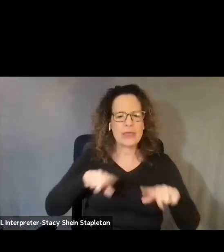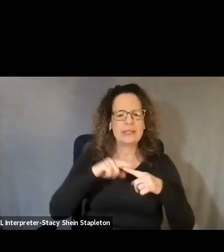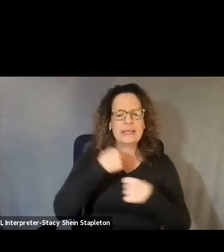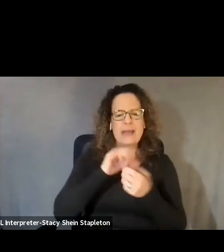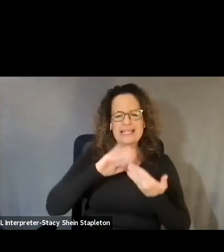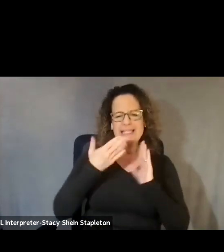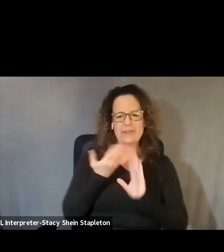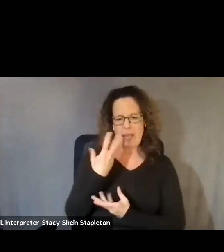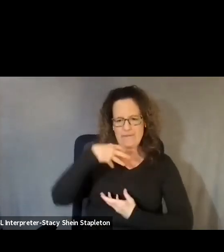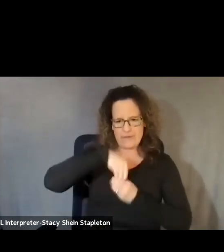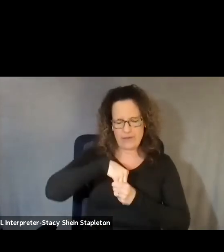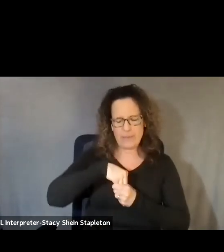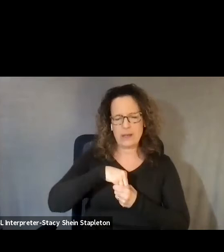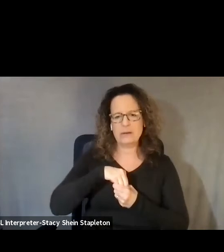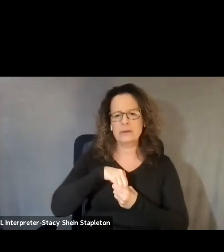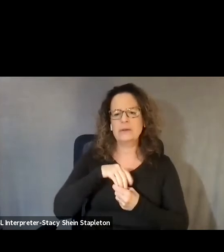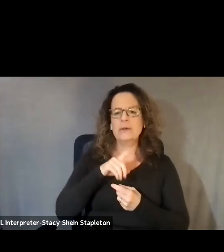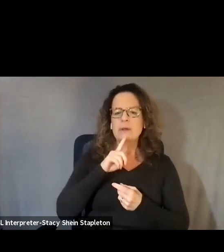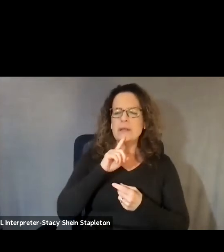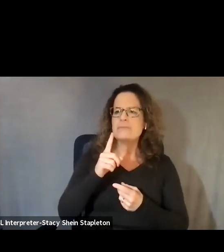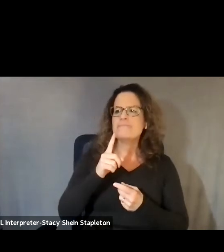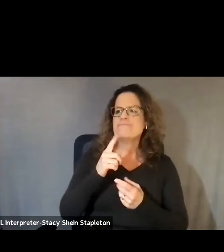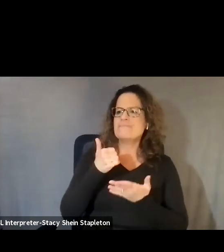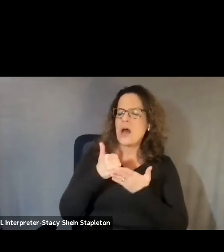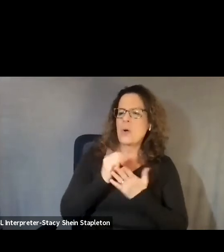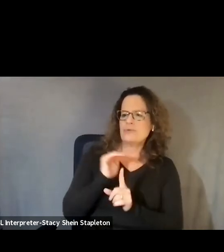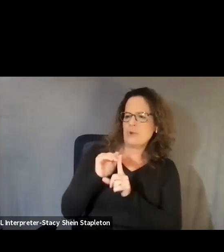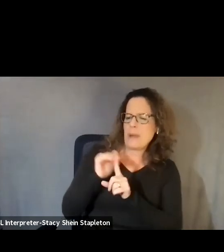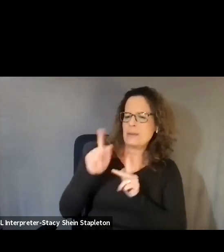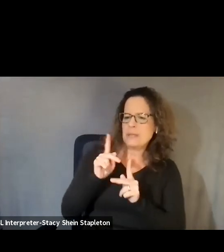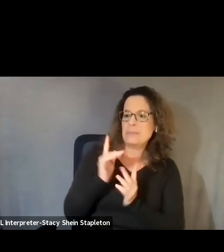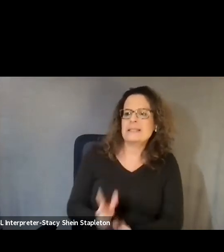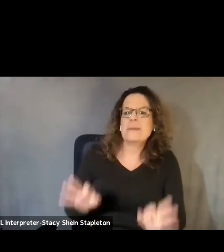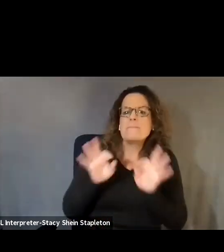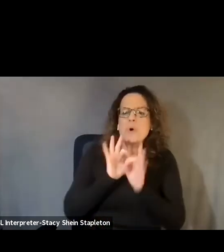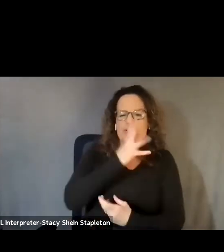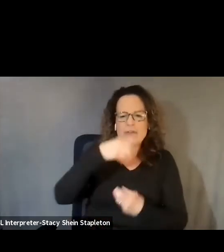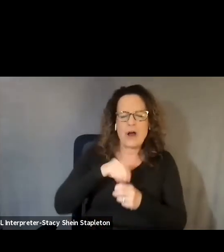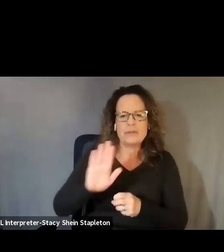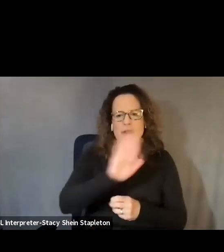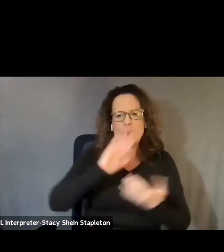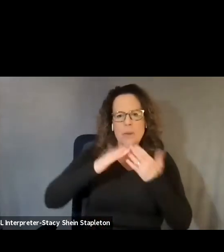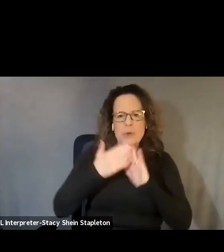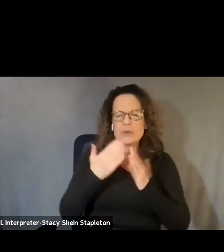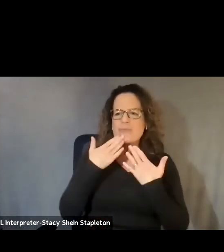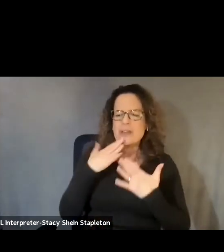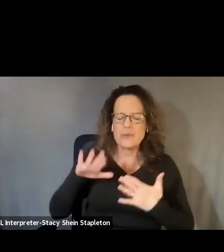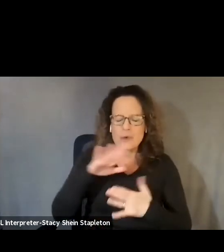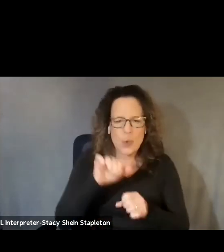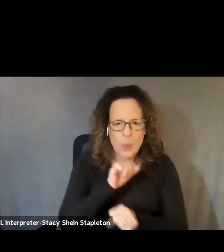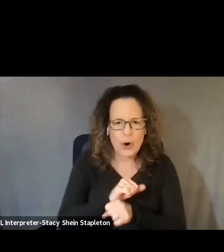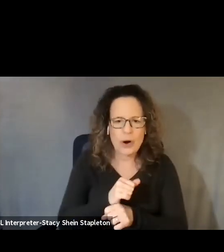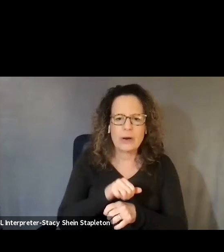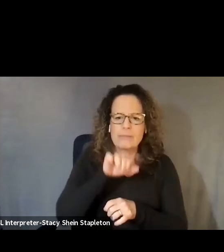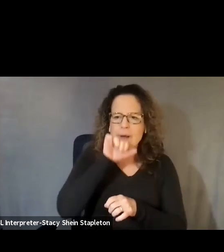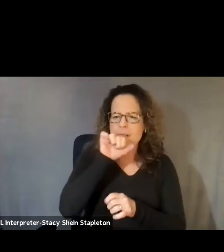engagement, it reminds people about how important civic engagement is. So thank you for everything you do. I love that you show